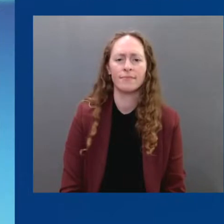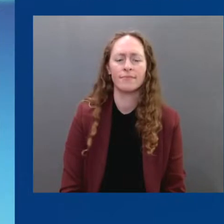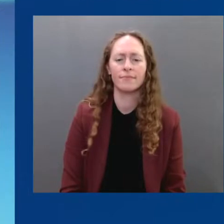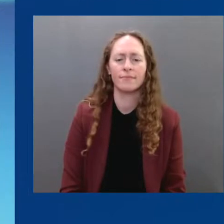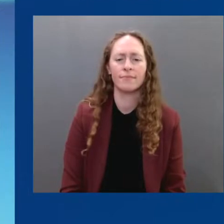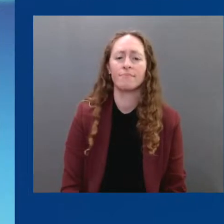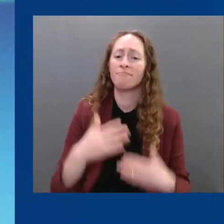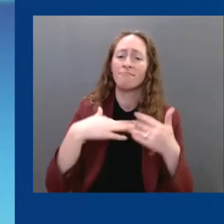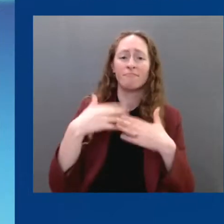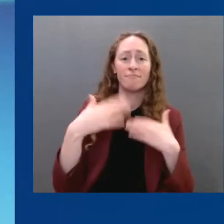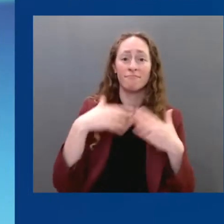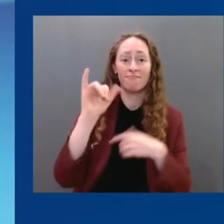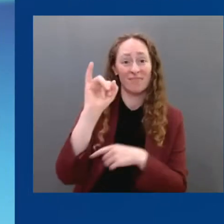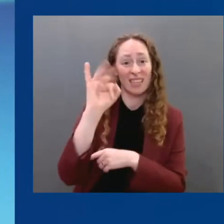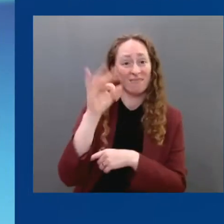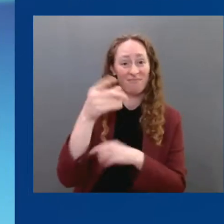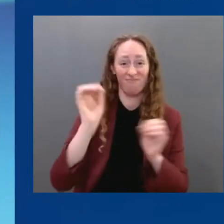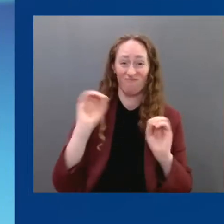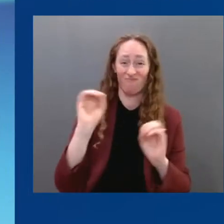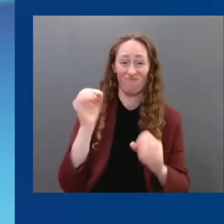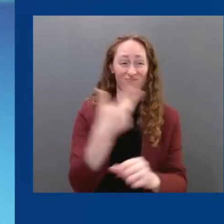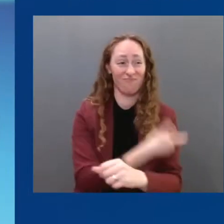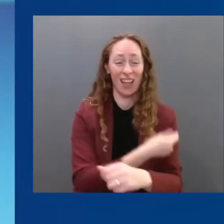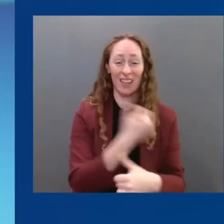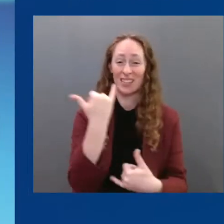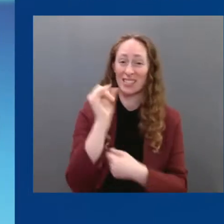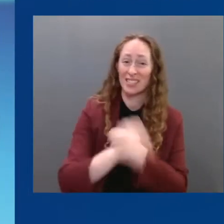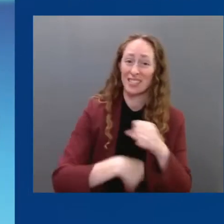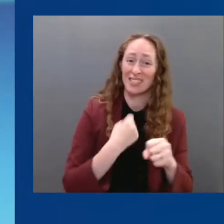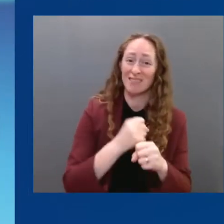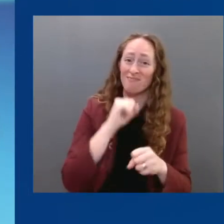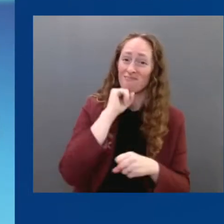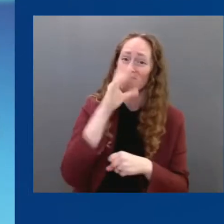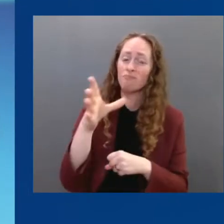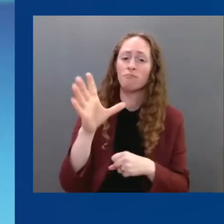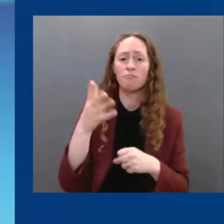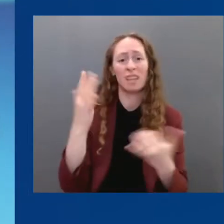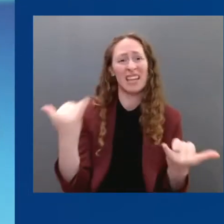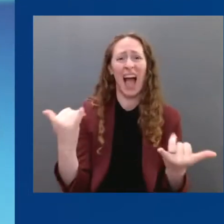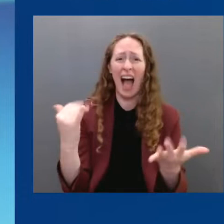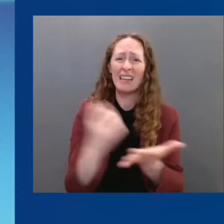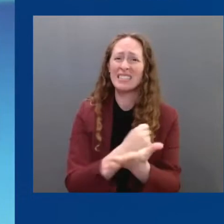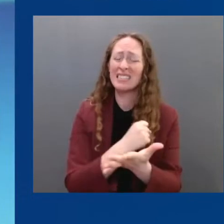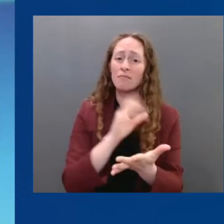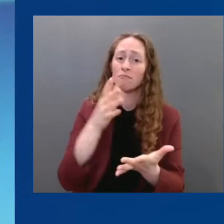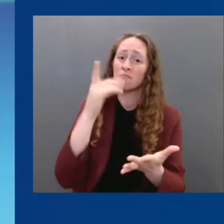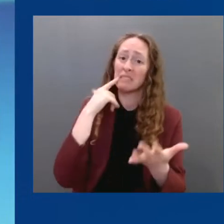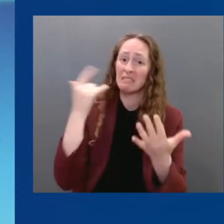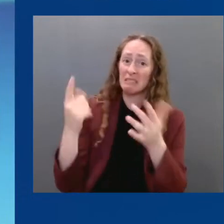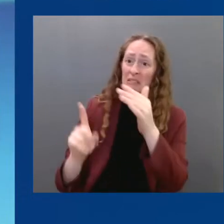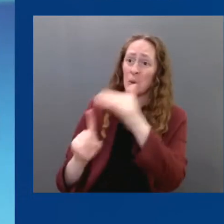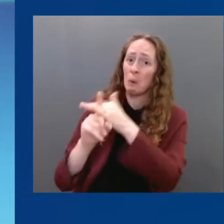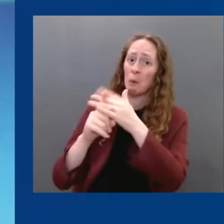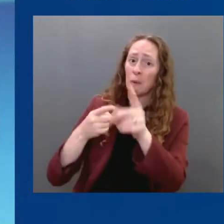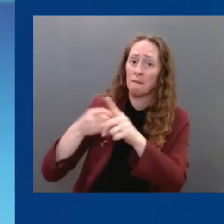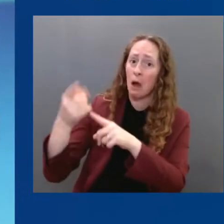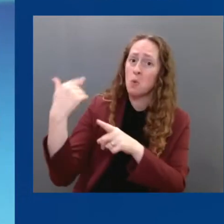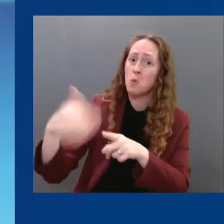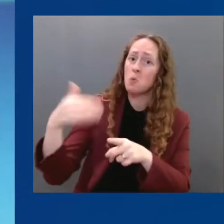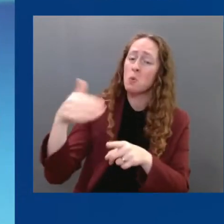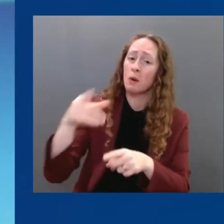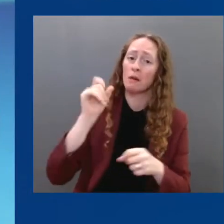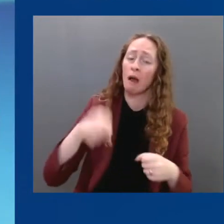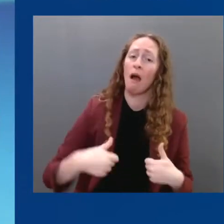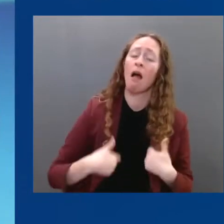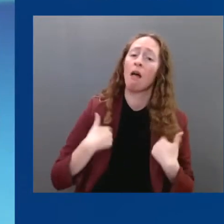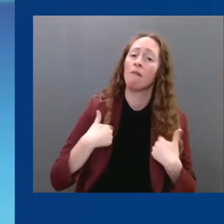one now. It could save your life. My second message to all Americans is we have highly effective treatments